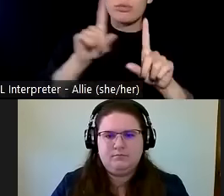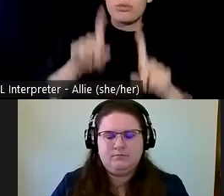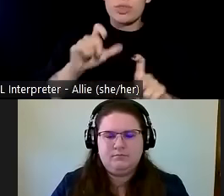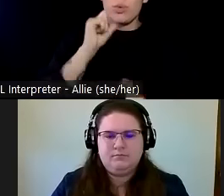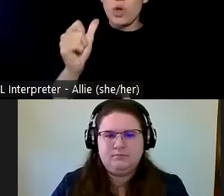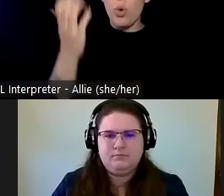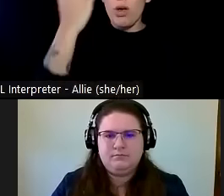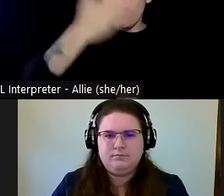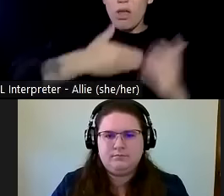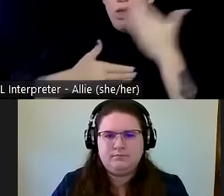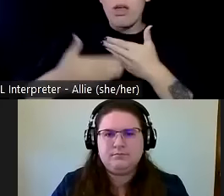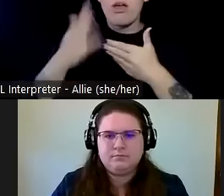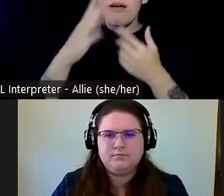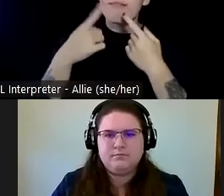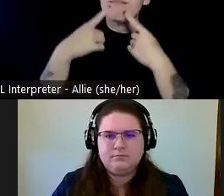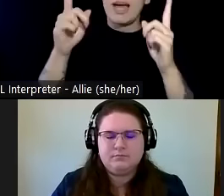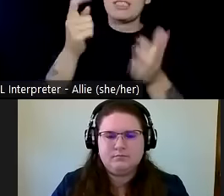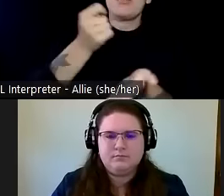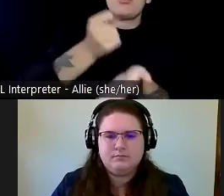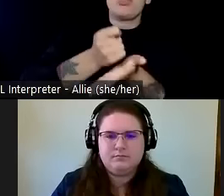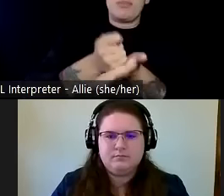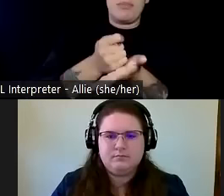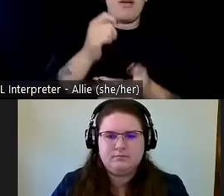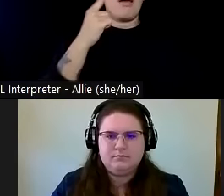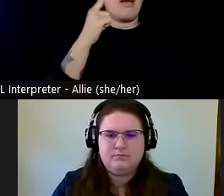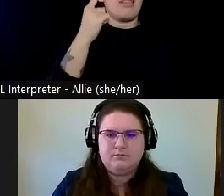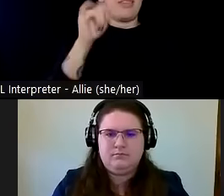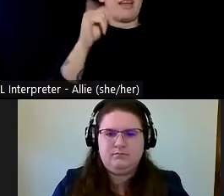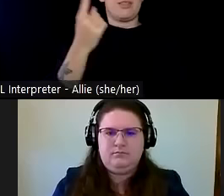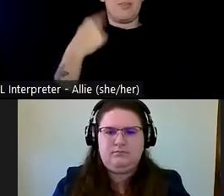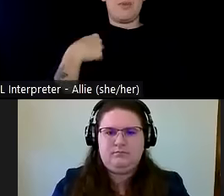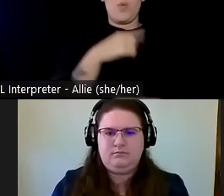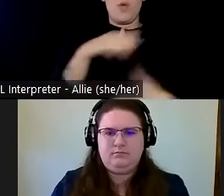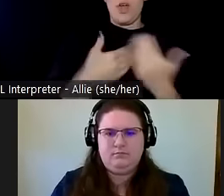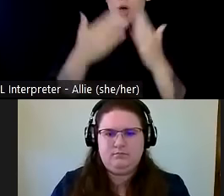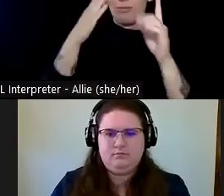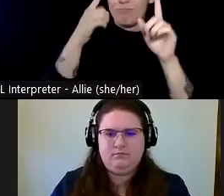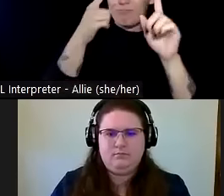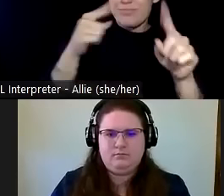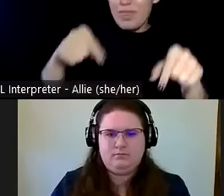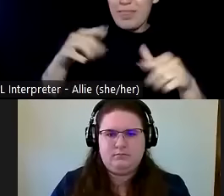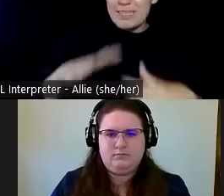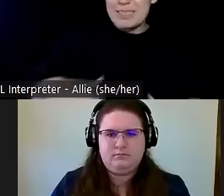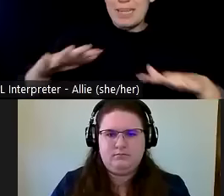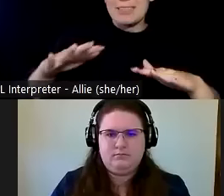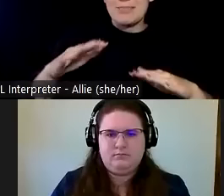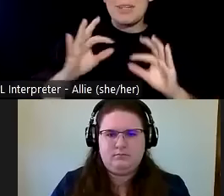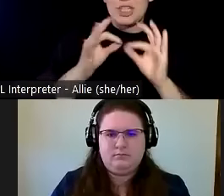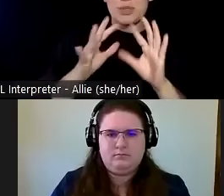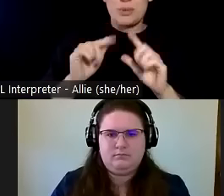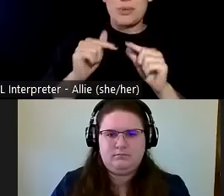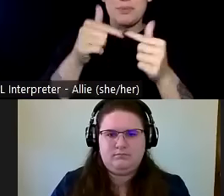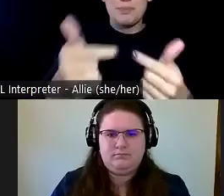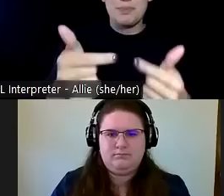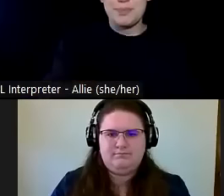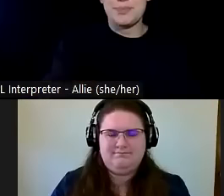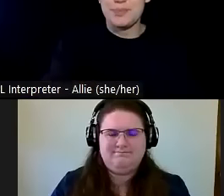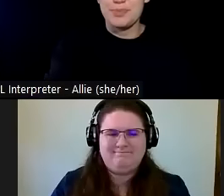missing effective treatments, which I think is something that we all hope for in this space. So from a research